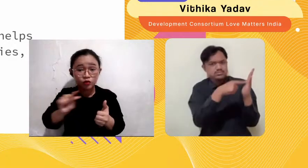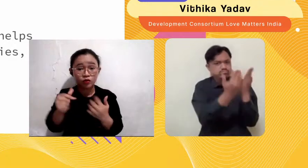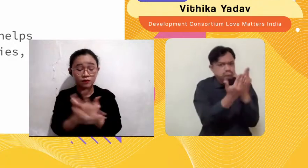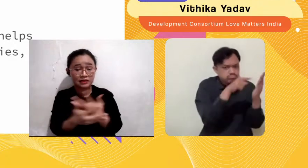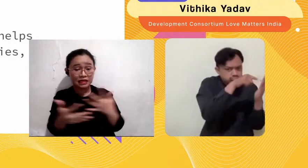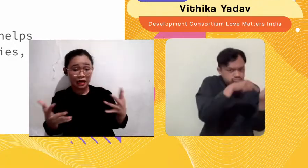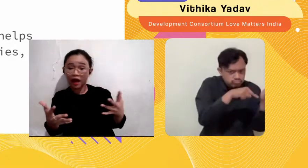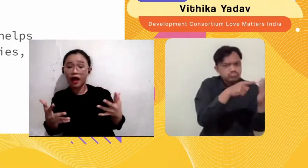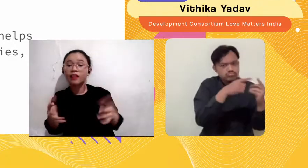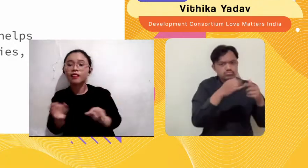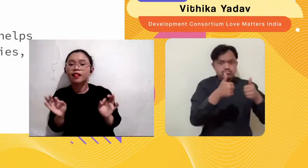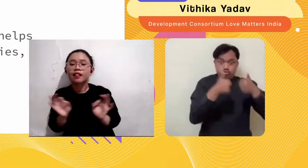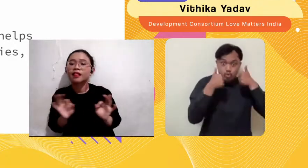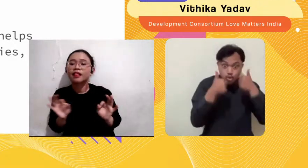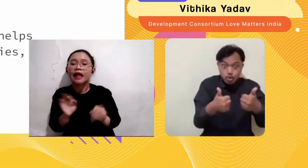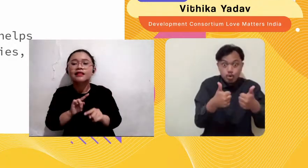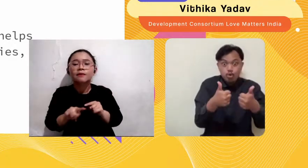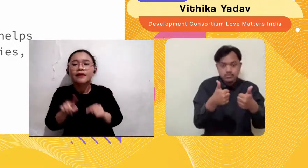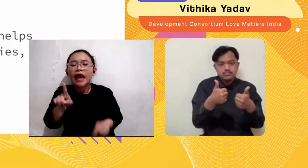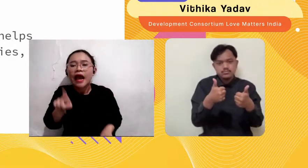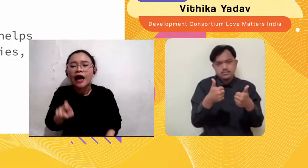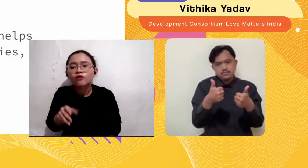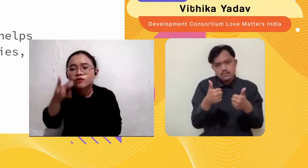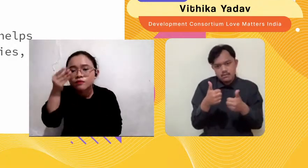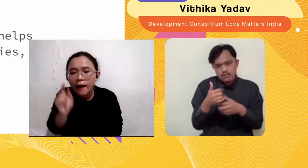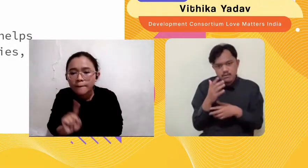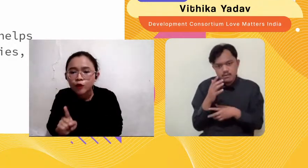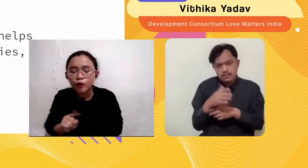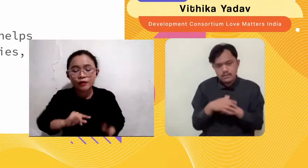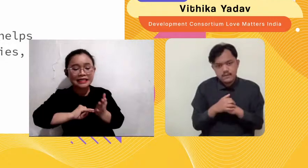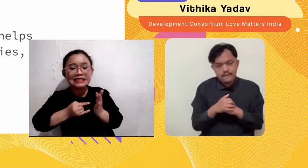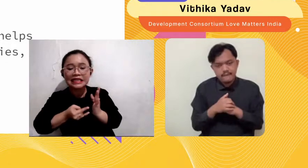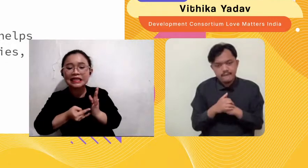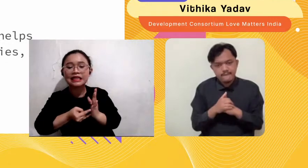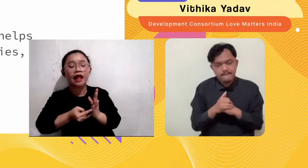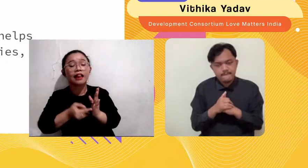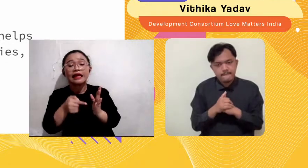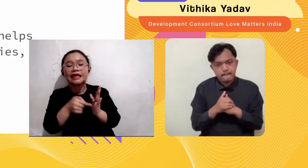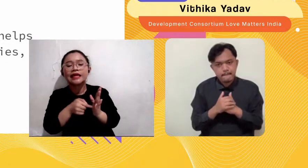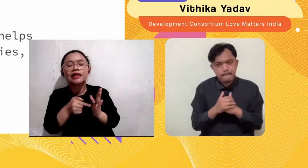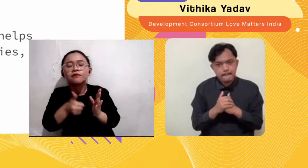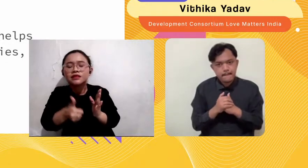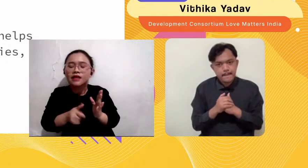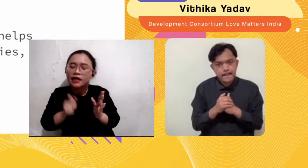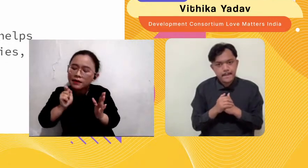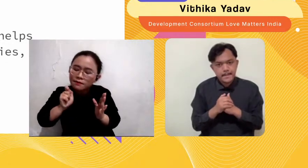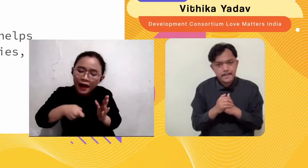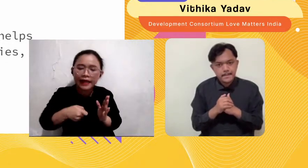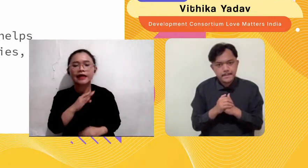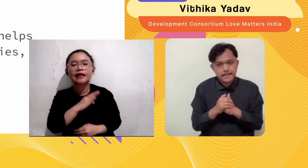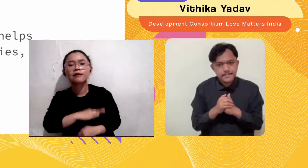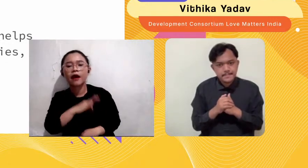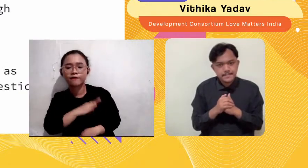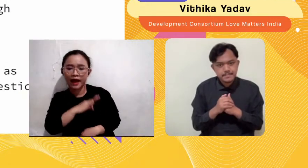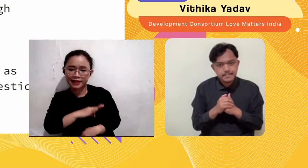also have to take these digital mediums through different pathways and different dissemination strategies in different areas.